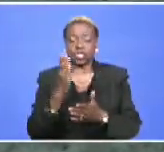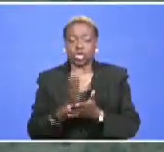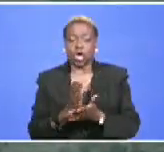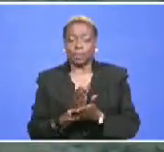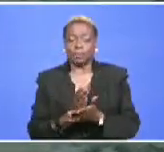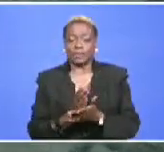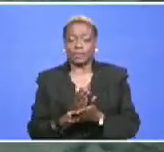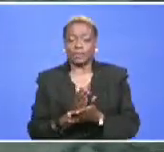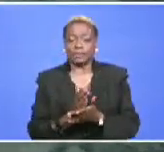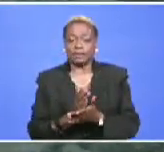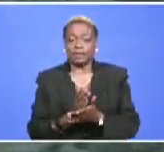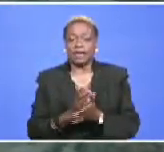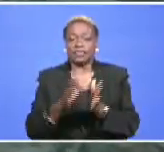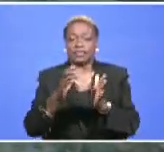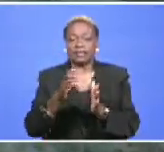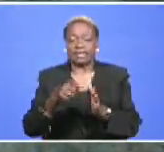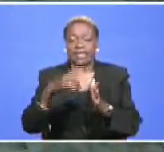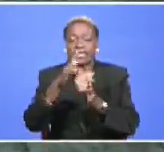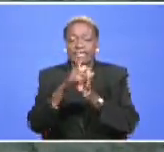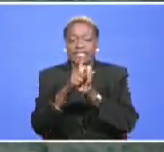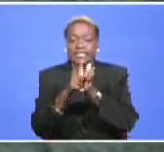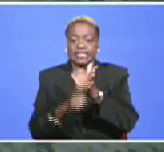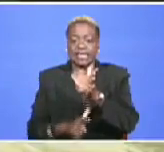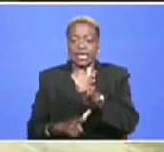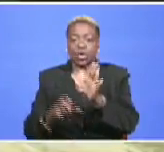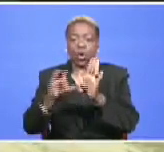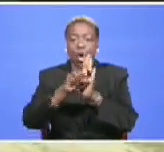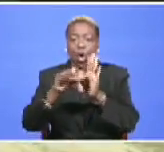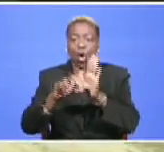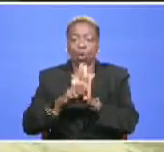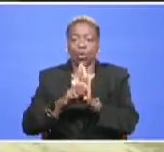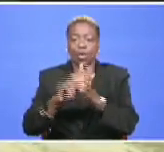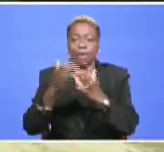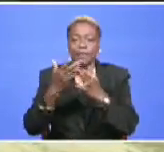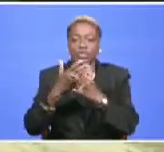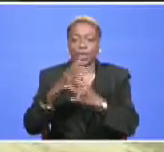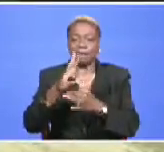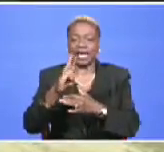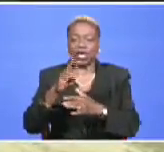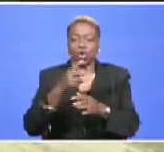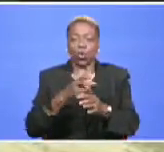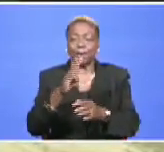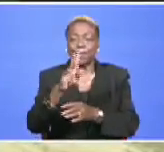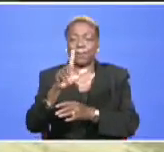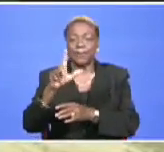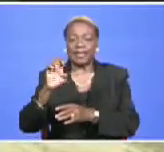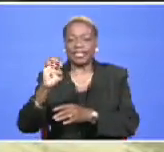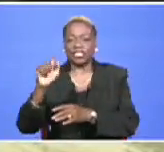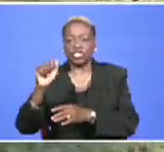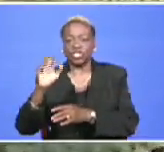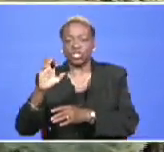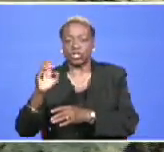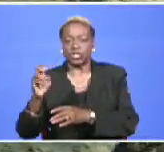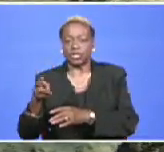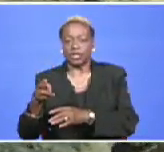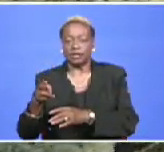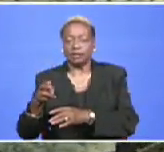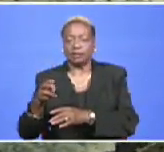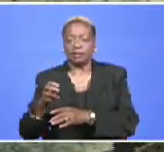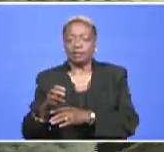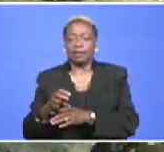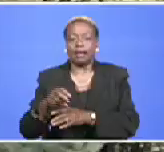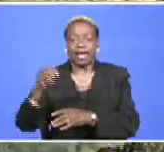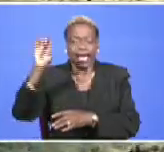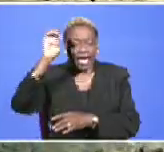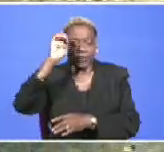gaping sinkhole sits between Blanco Bleach and Popeyes. Water and Sewage General Manager Elwood Donaldson says officials